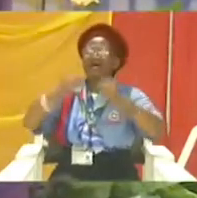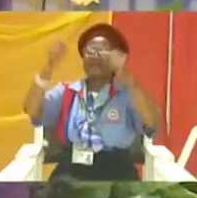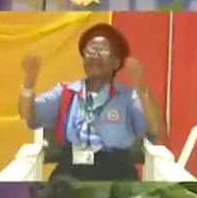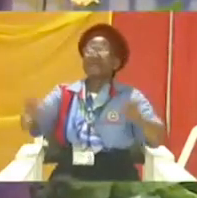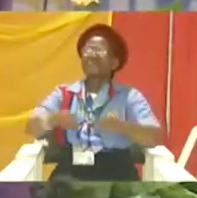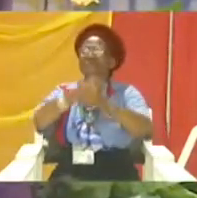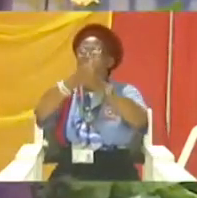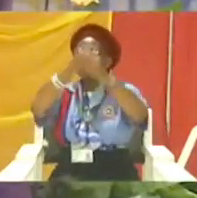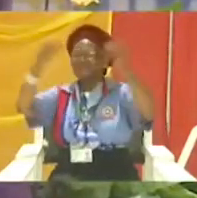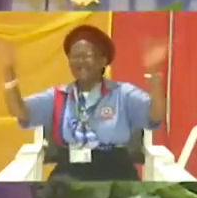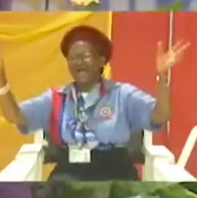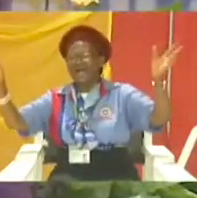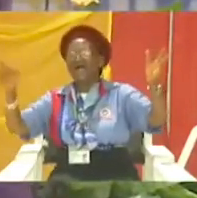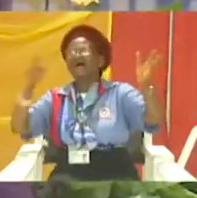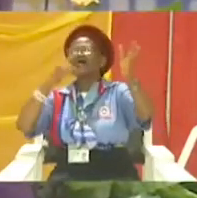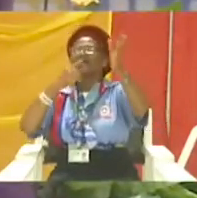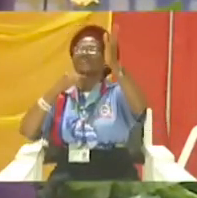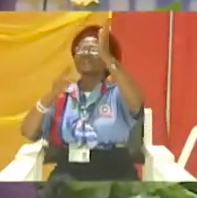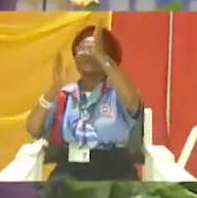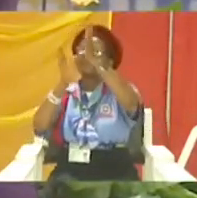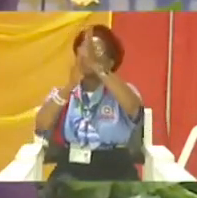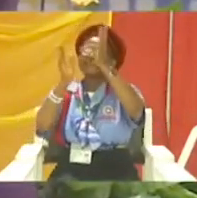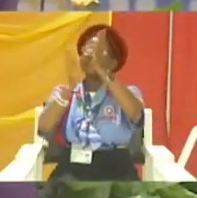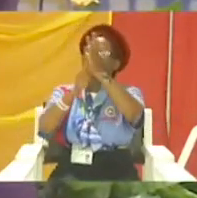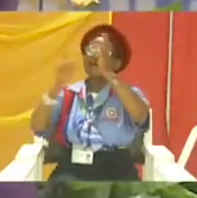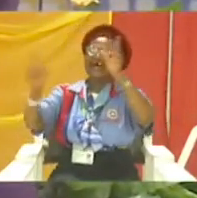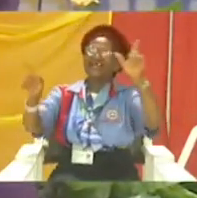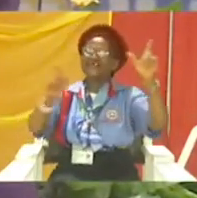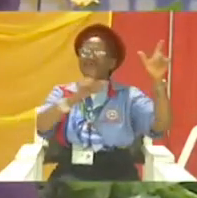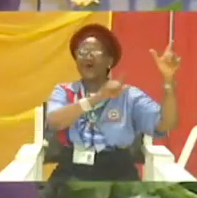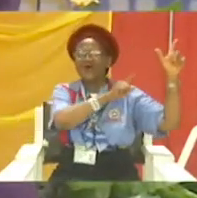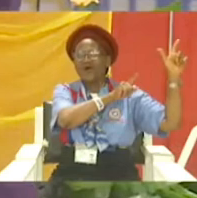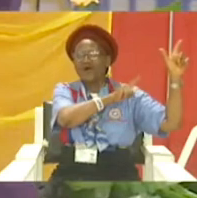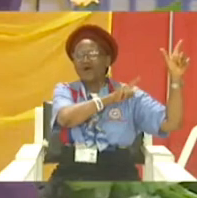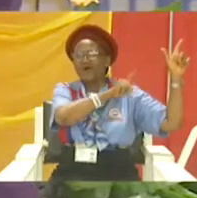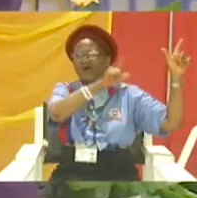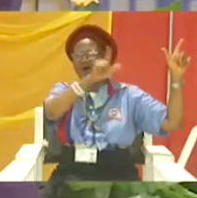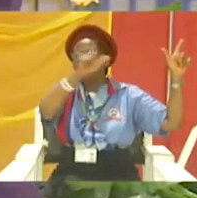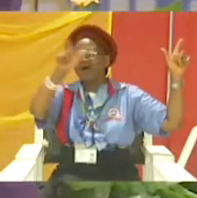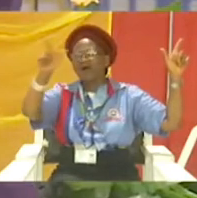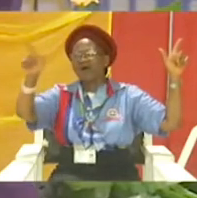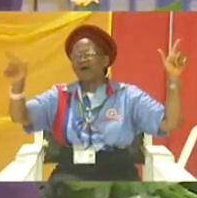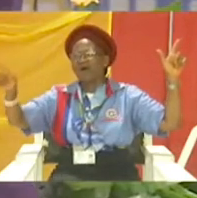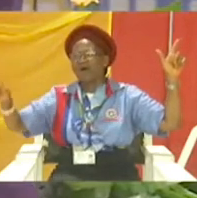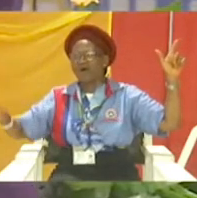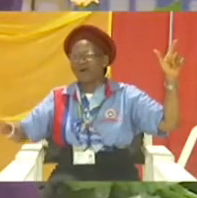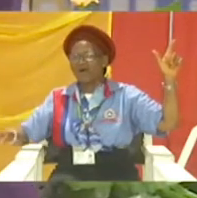Hallelujah, hallelujah, praise the Lord.